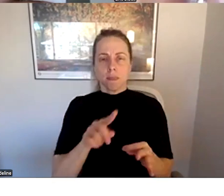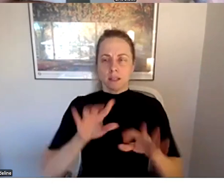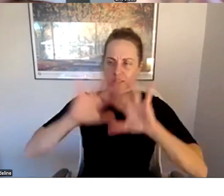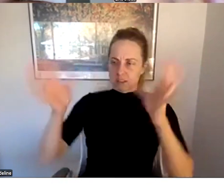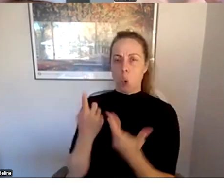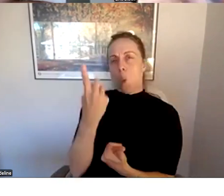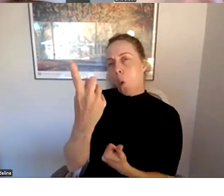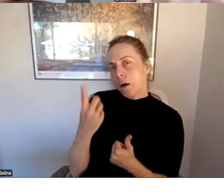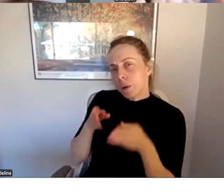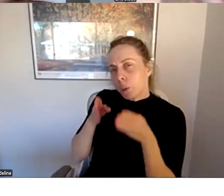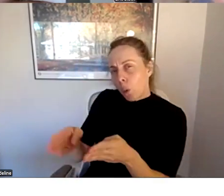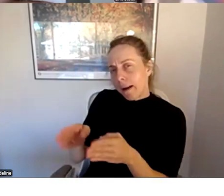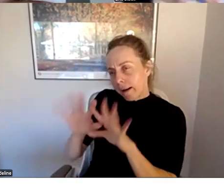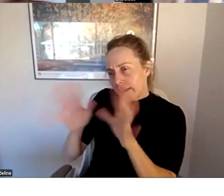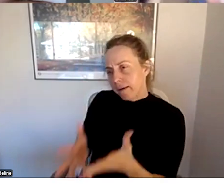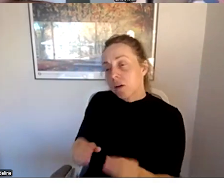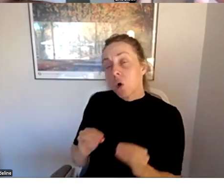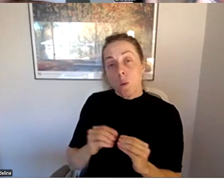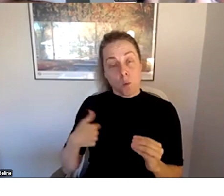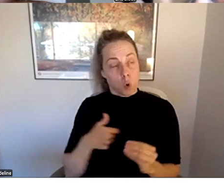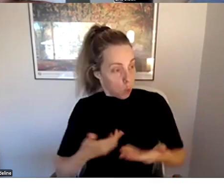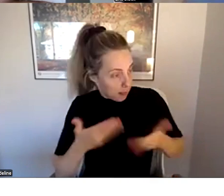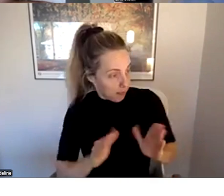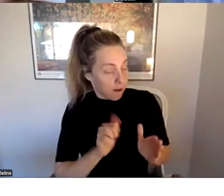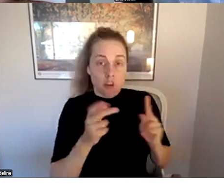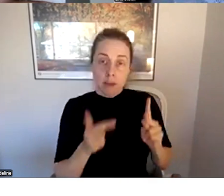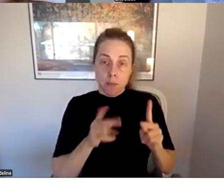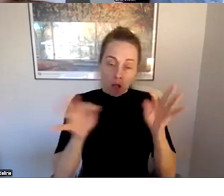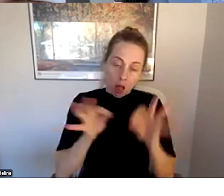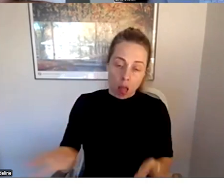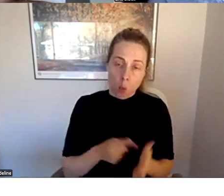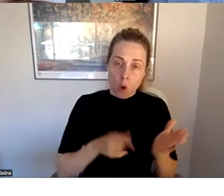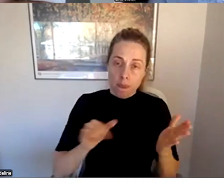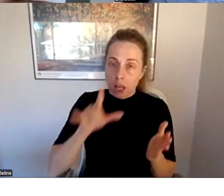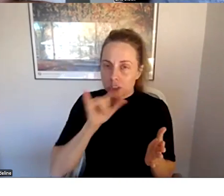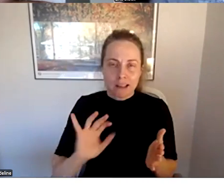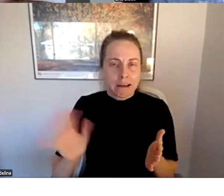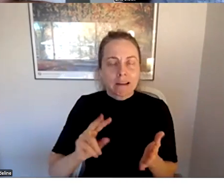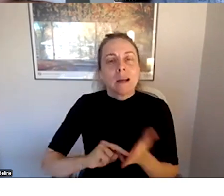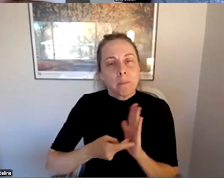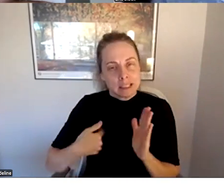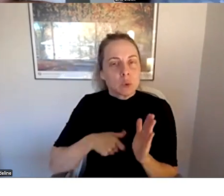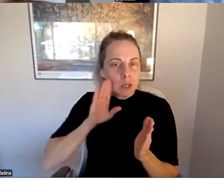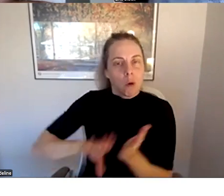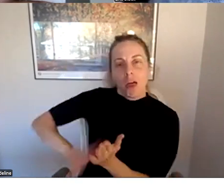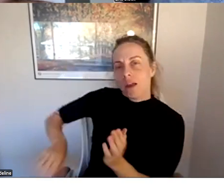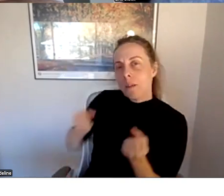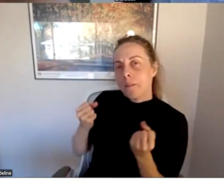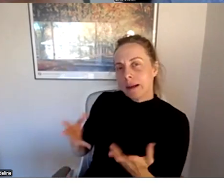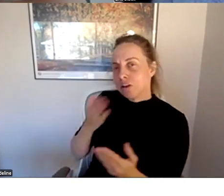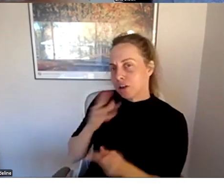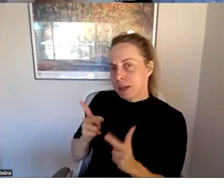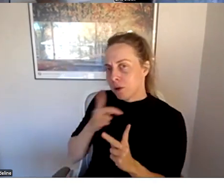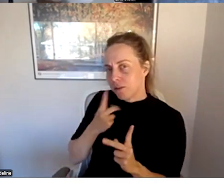let others define the construct of what success will come from, the more we're going to isolate people from having those opportunities. But if you look at